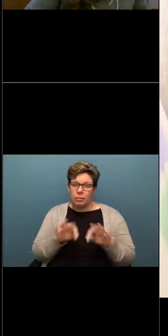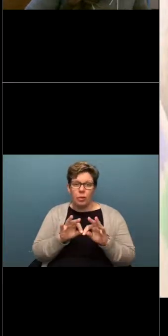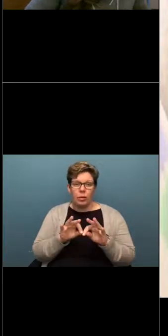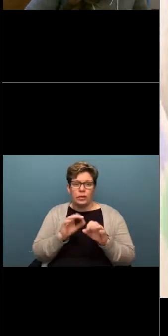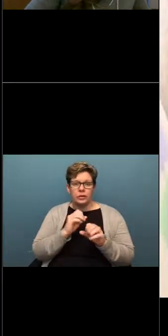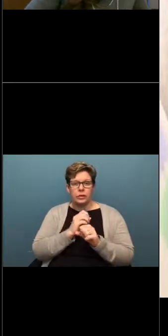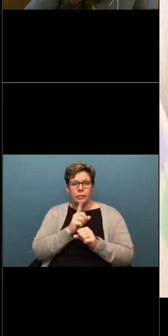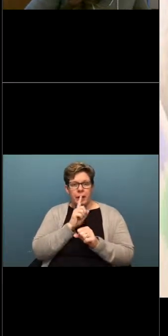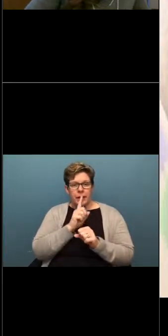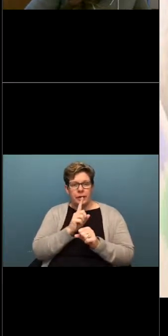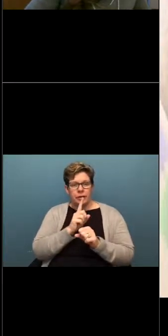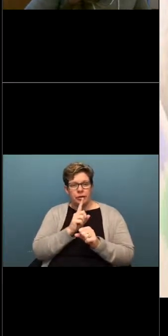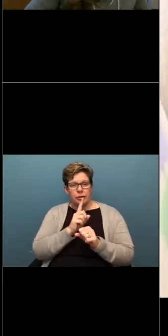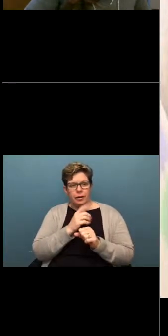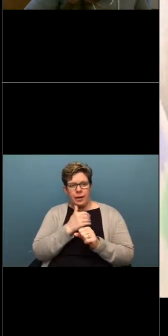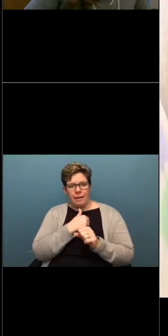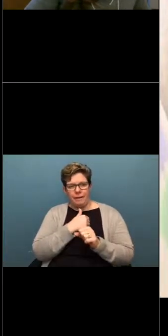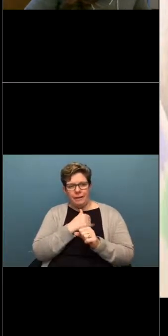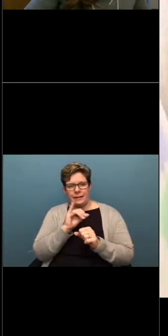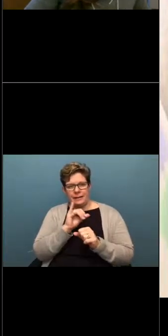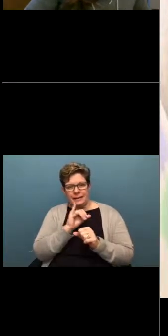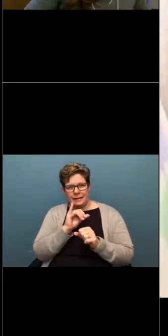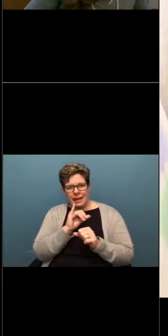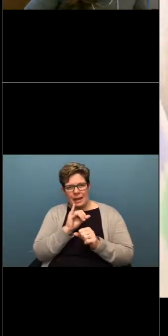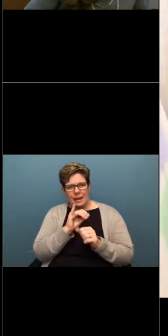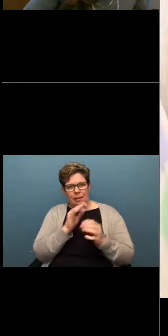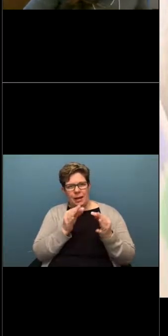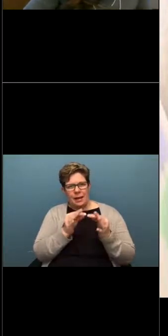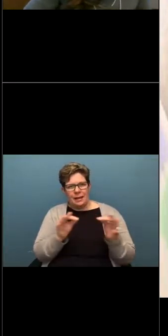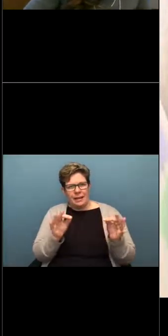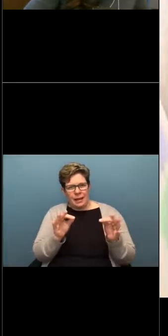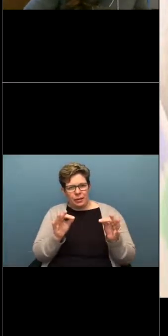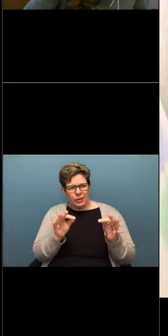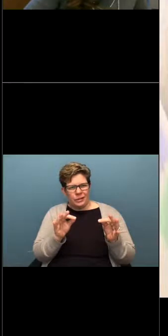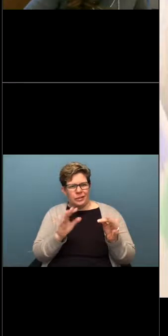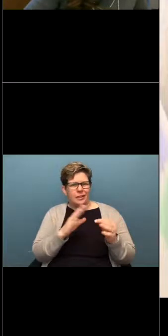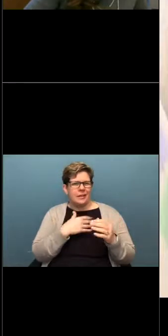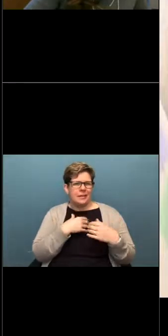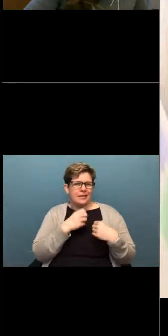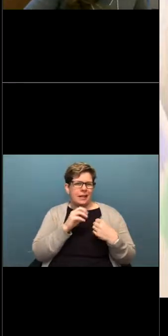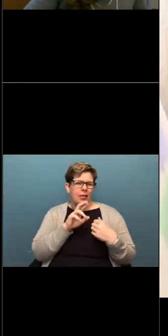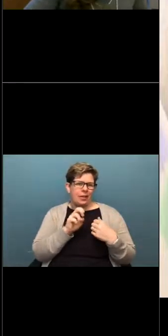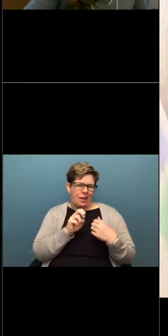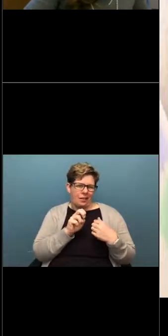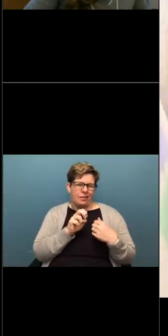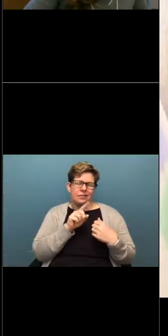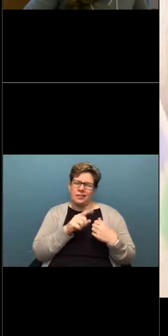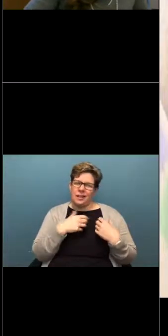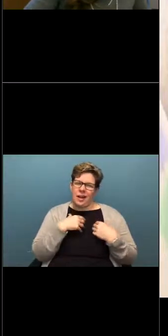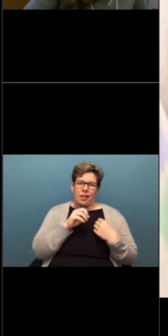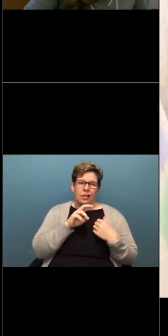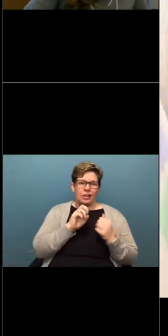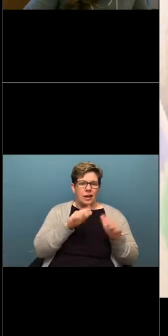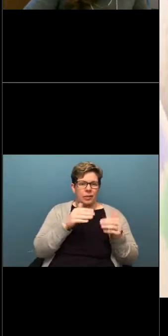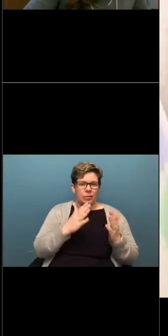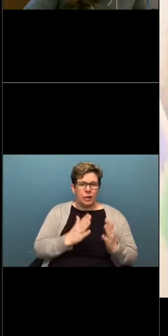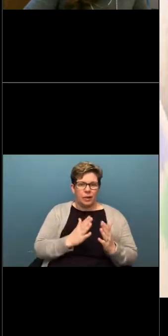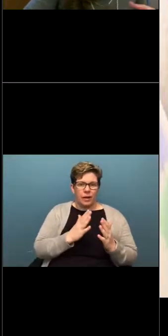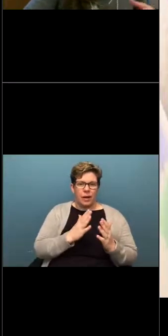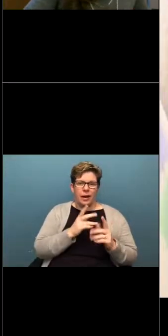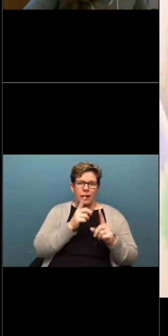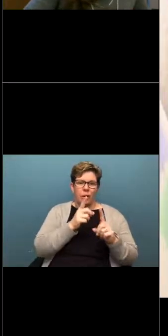language as healthcare providers. We use the term goal setting all the time in healthcare. So even starting out a visit by saying